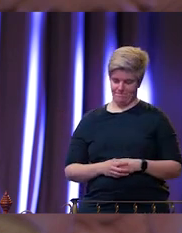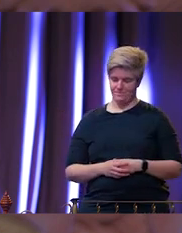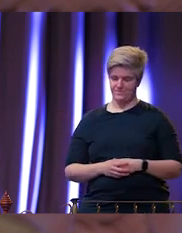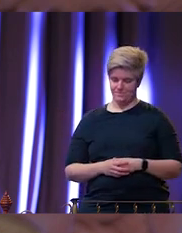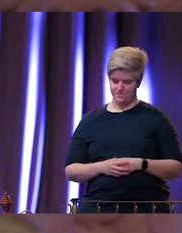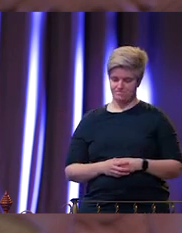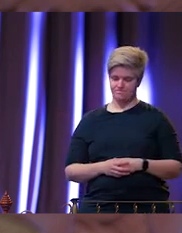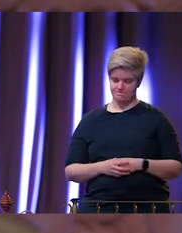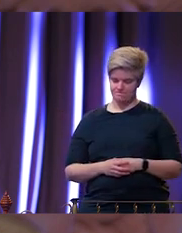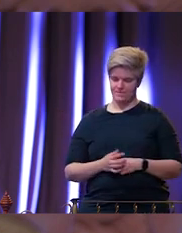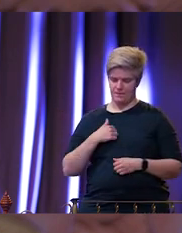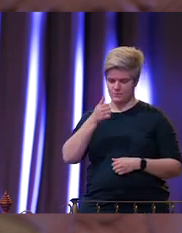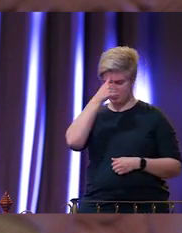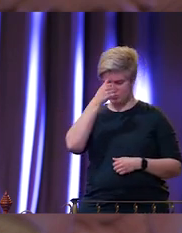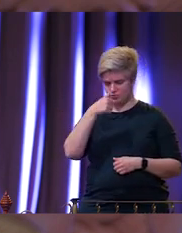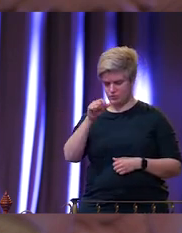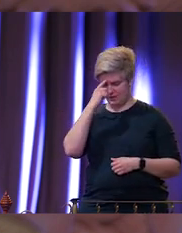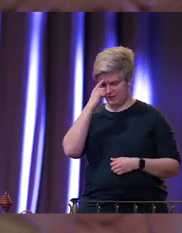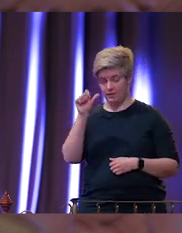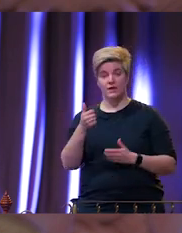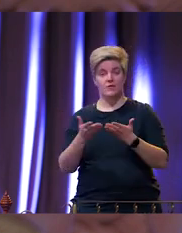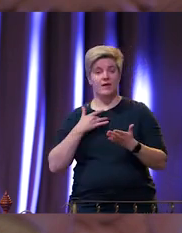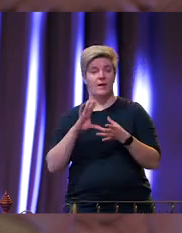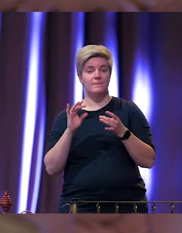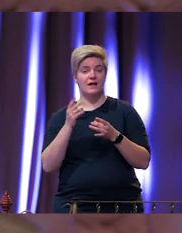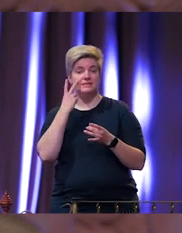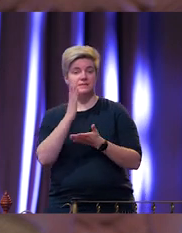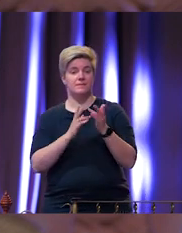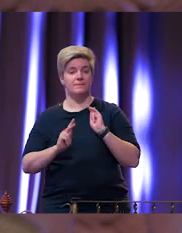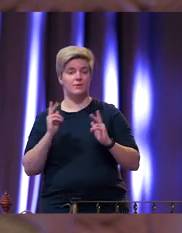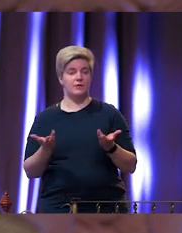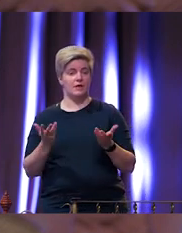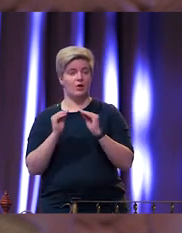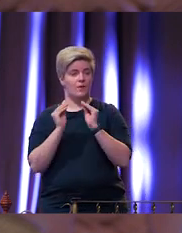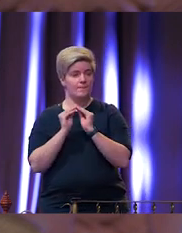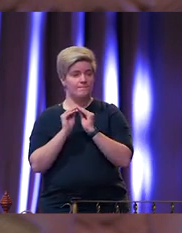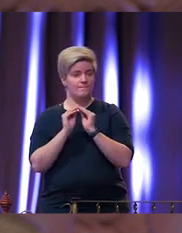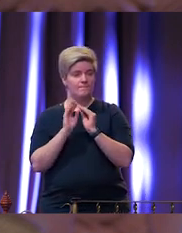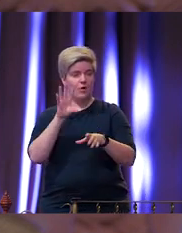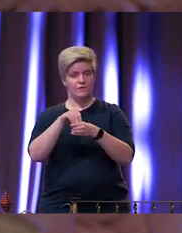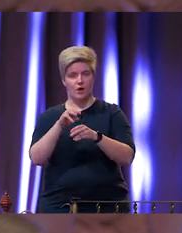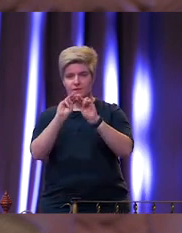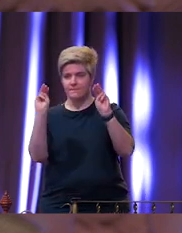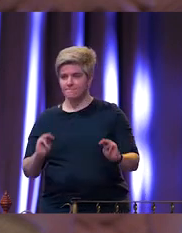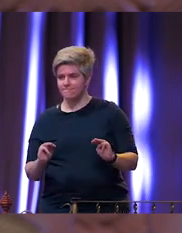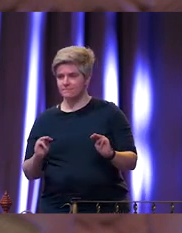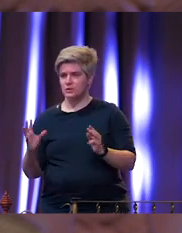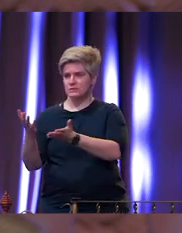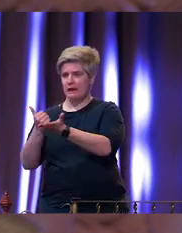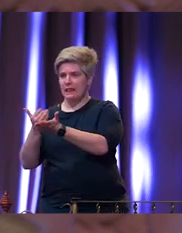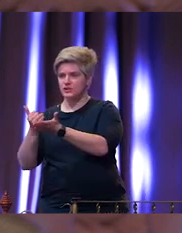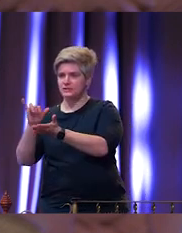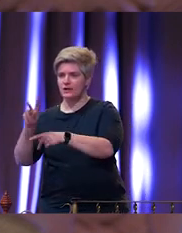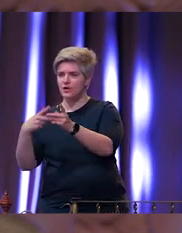And I'm trying to think, the other thing I'll just mention, because I see some folks here who are more in kind of the museums collection-y kind of world,